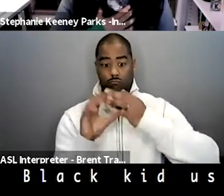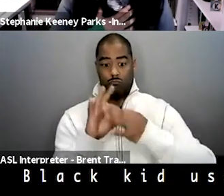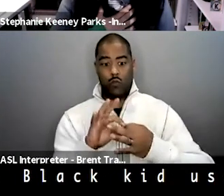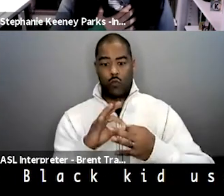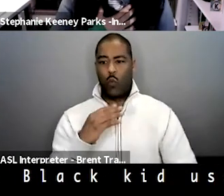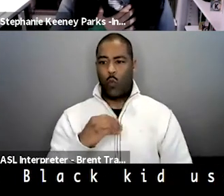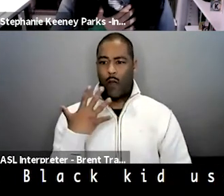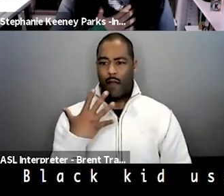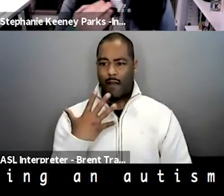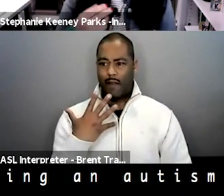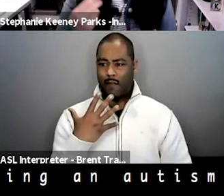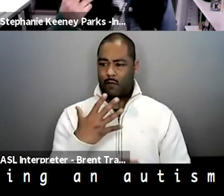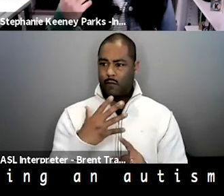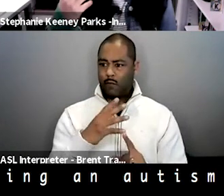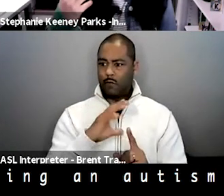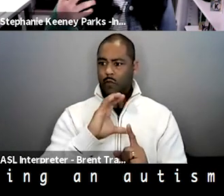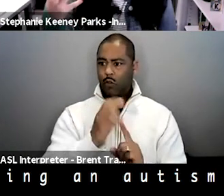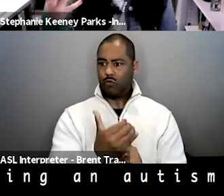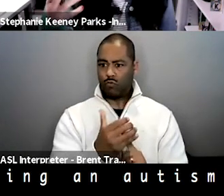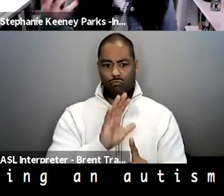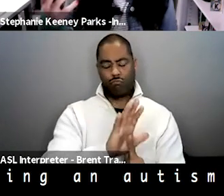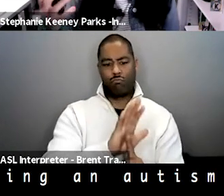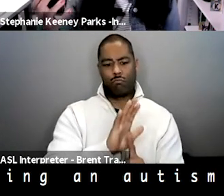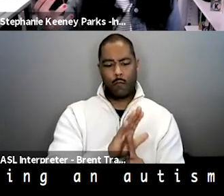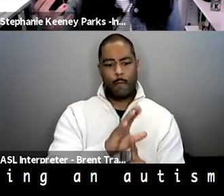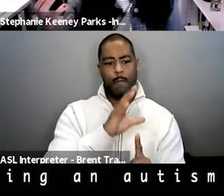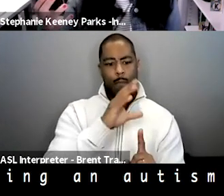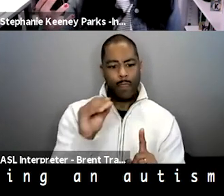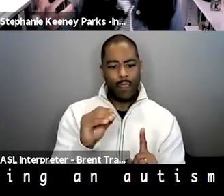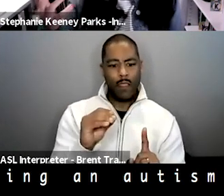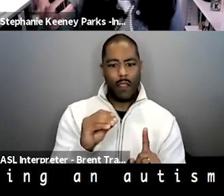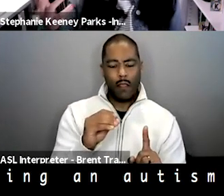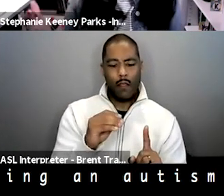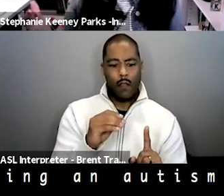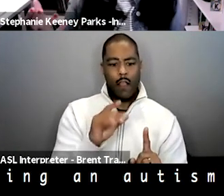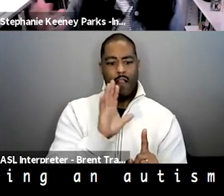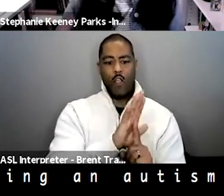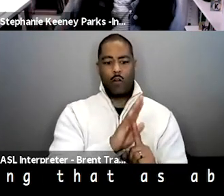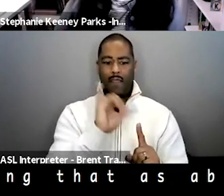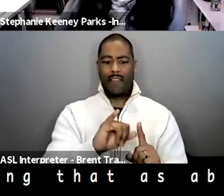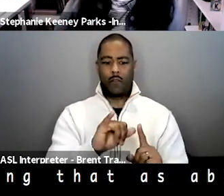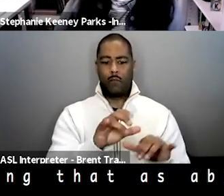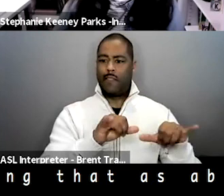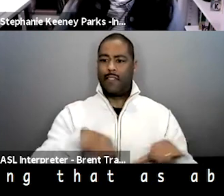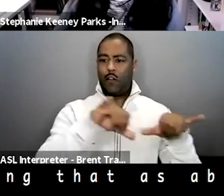not even consciously, right? Knowing that they're like hearing a Black kid use a rap lyric